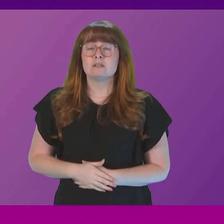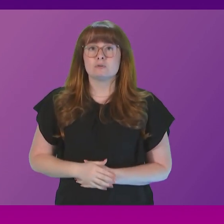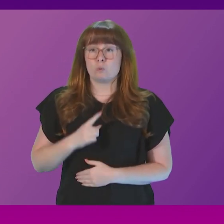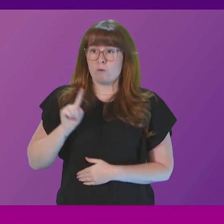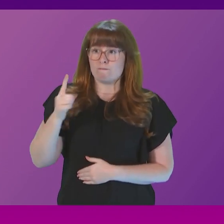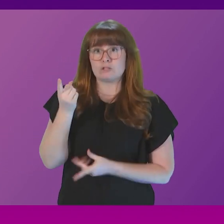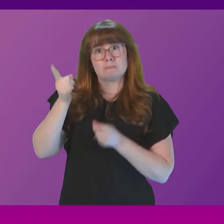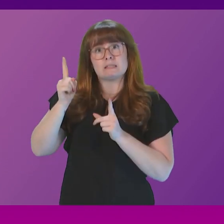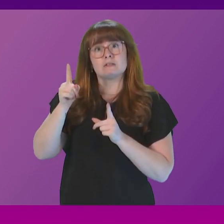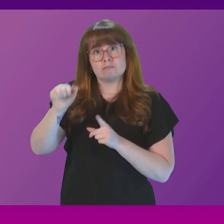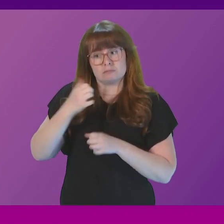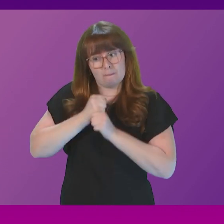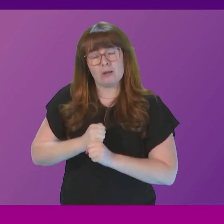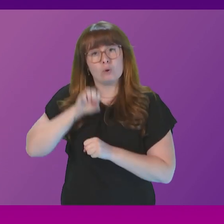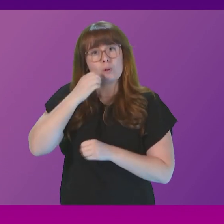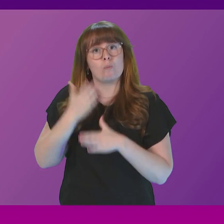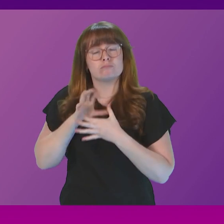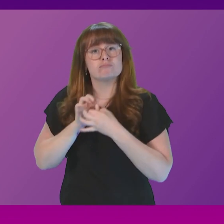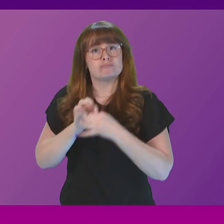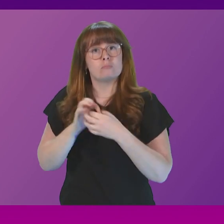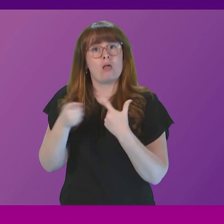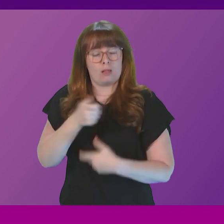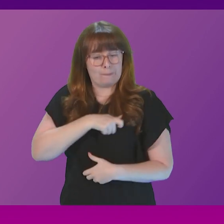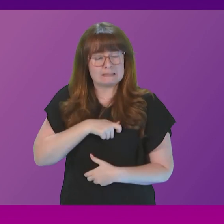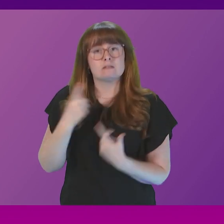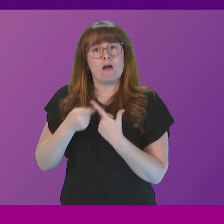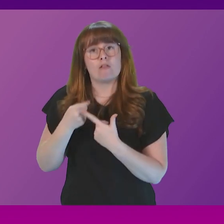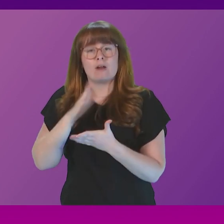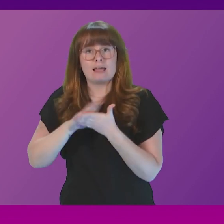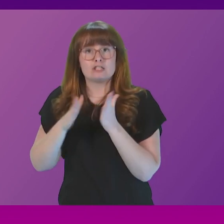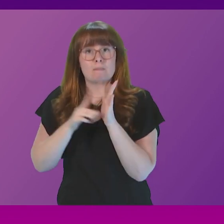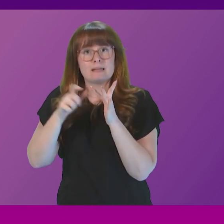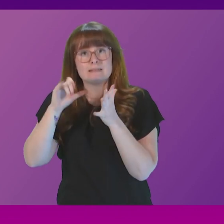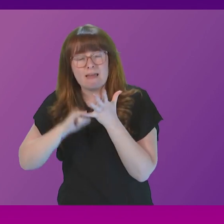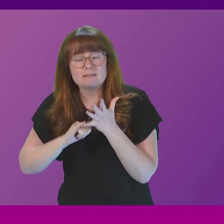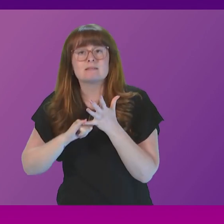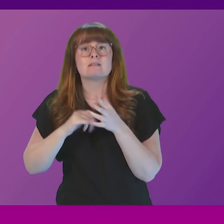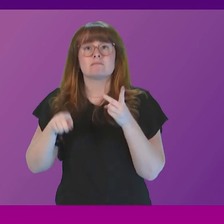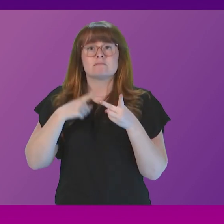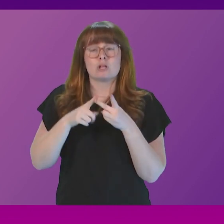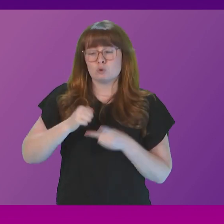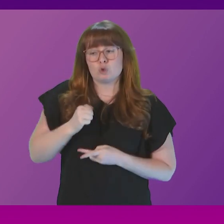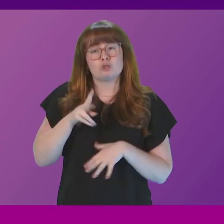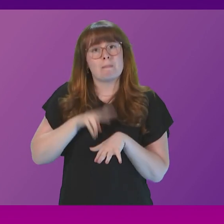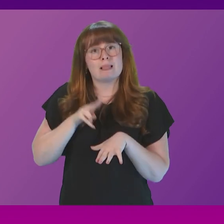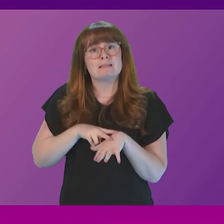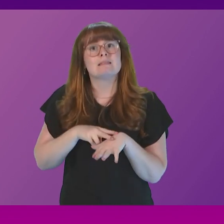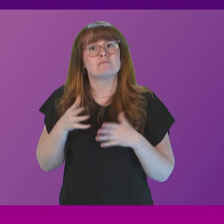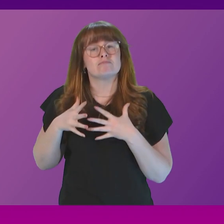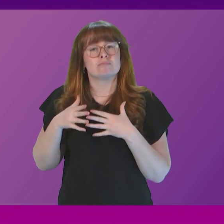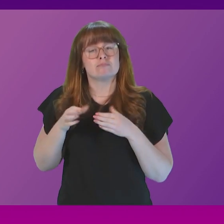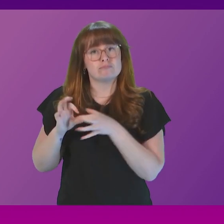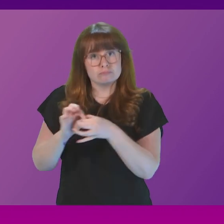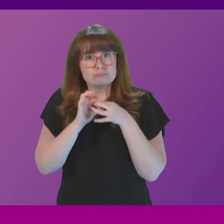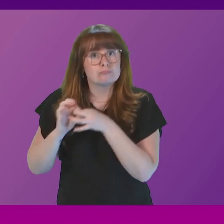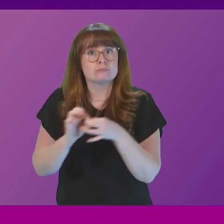Minister commit to working with the committee and others such as HMICS and the Scottish Police Federation to review